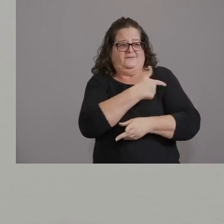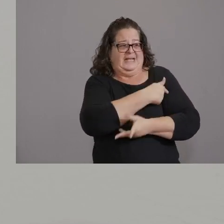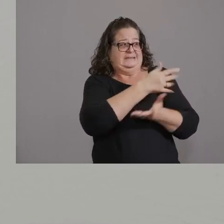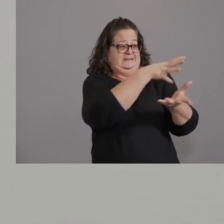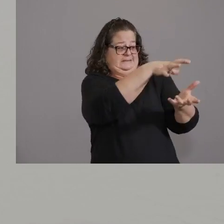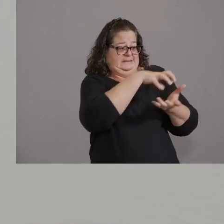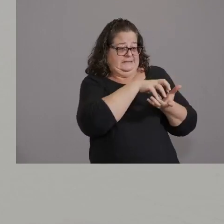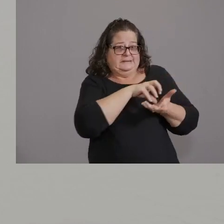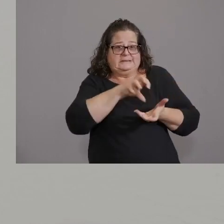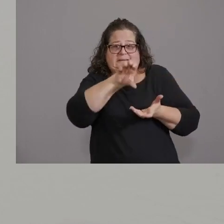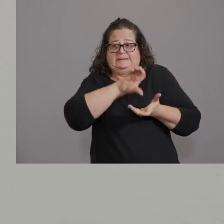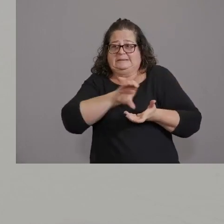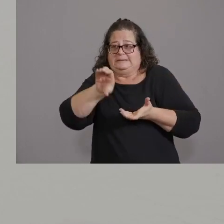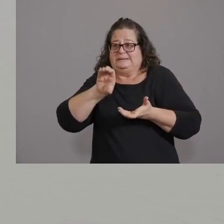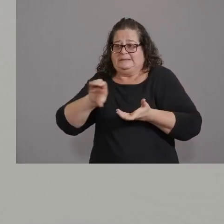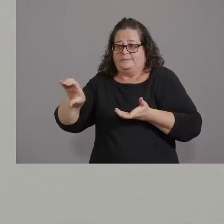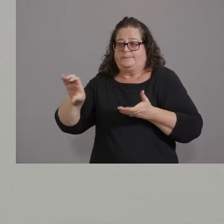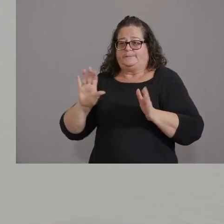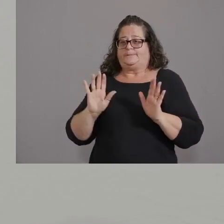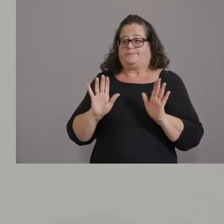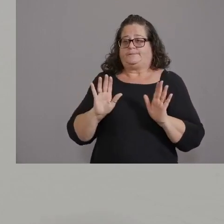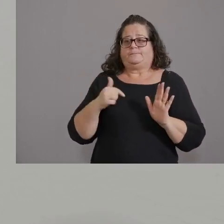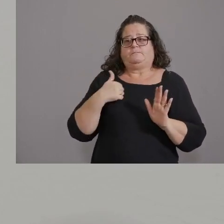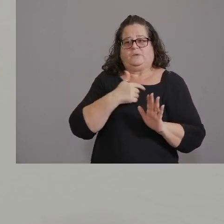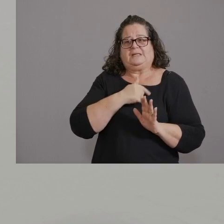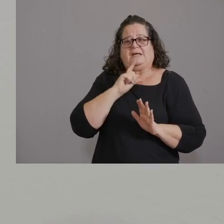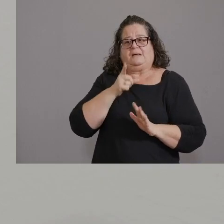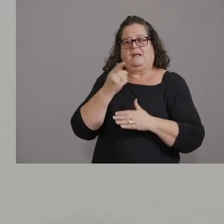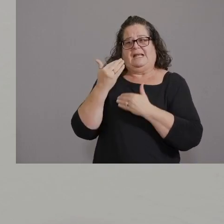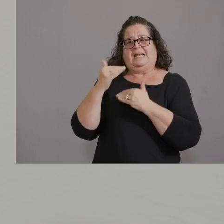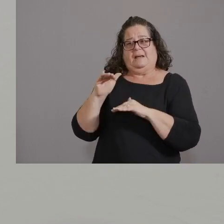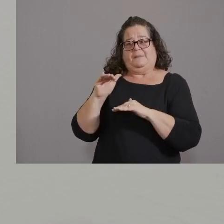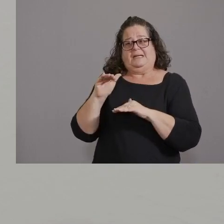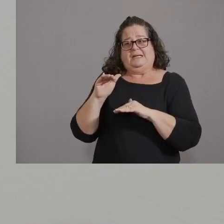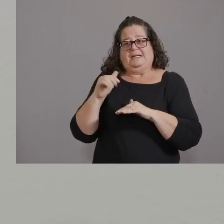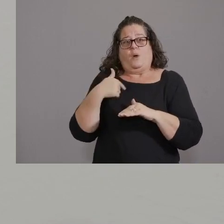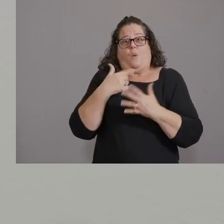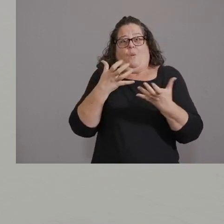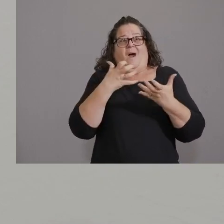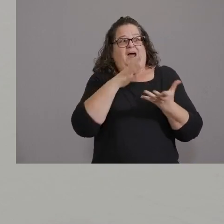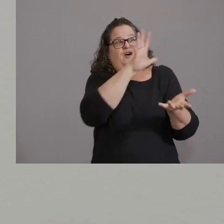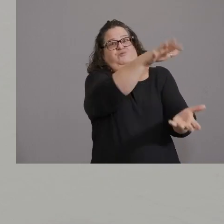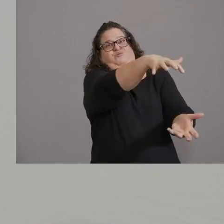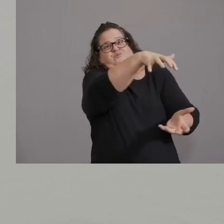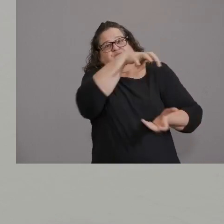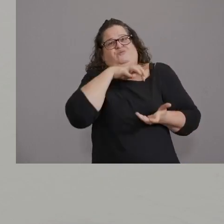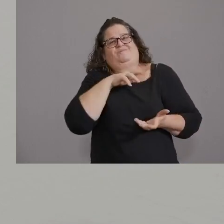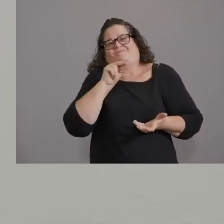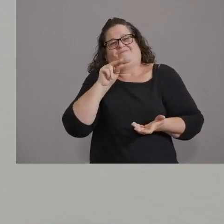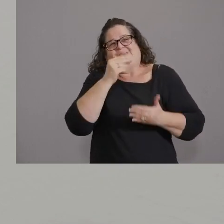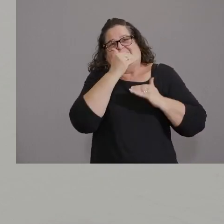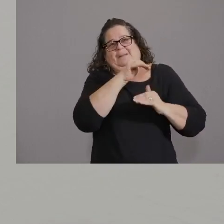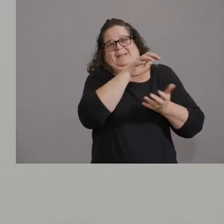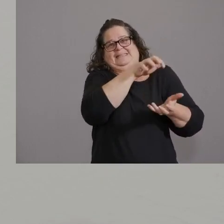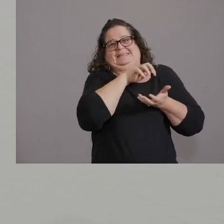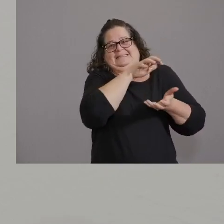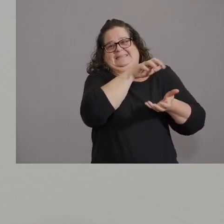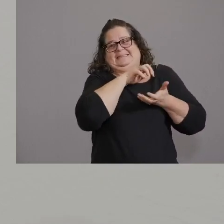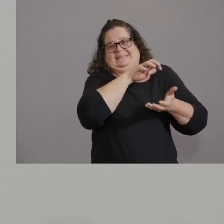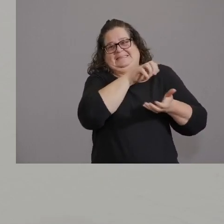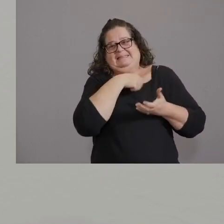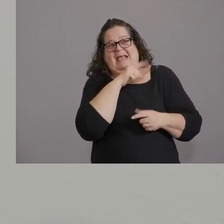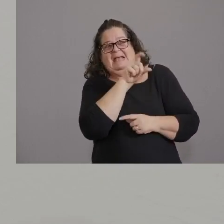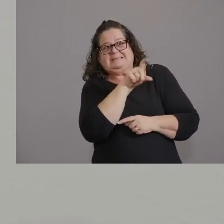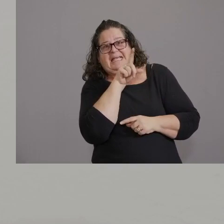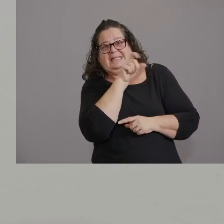our limitation, is that we are not getting as much vaccine as we would like to see in Arizona. We have made federal requests to